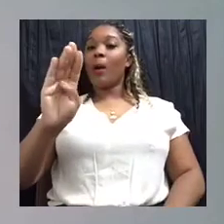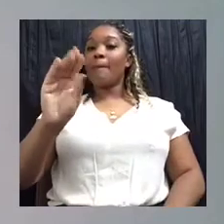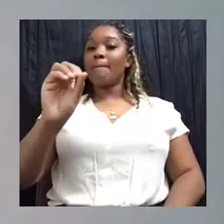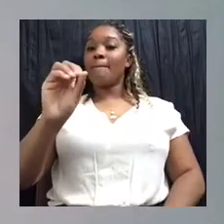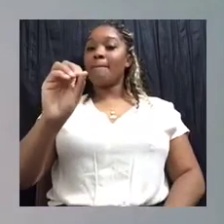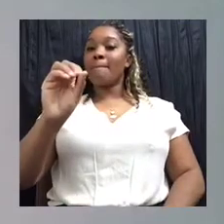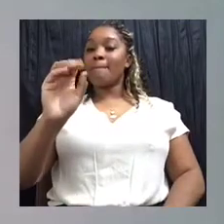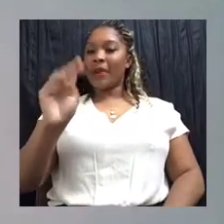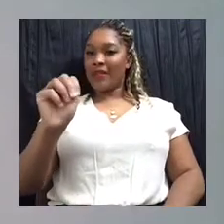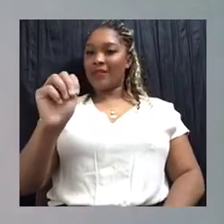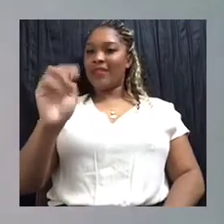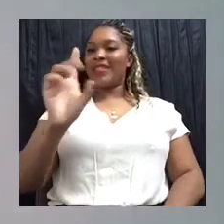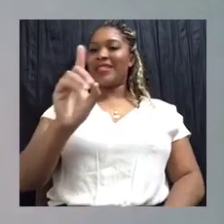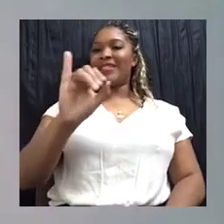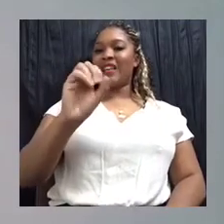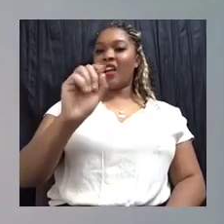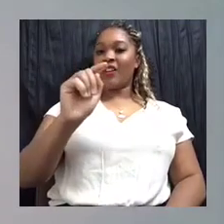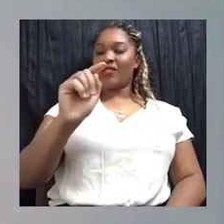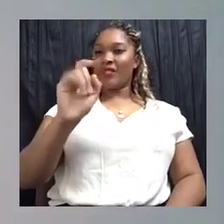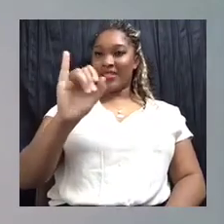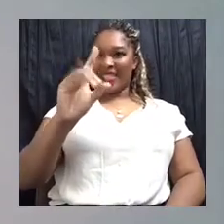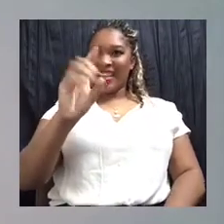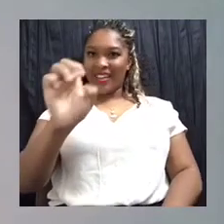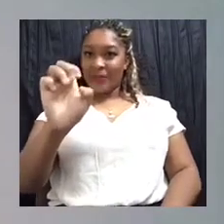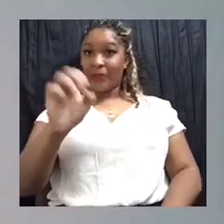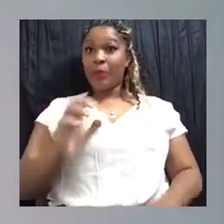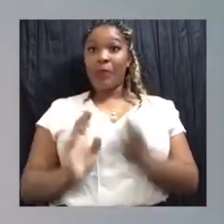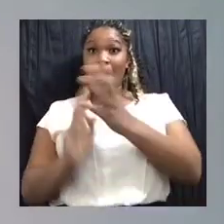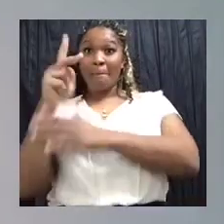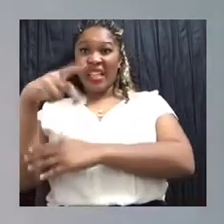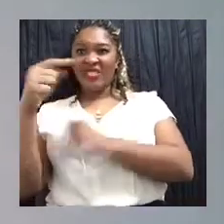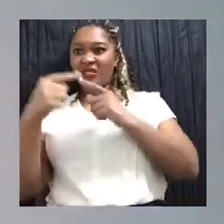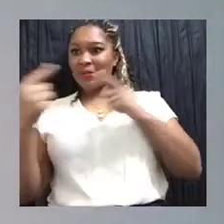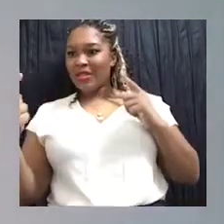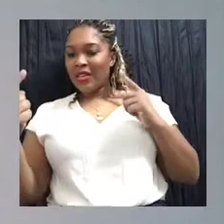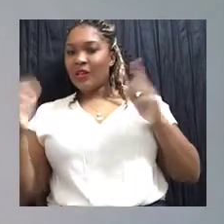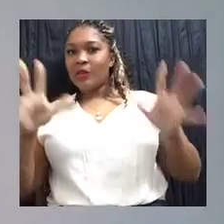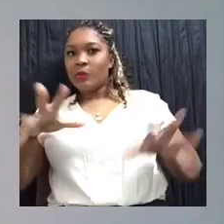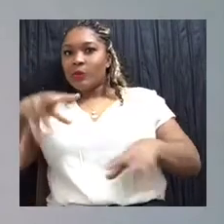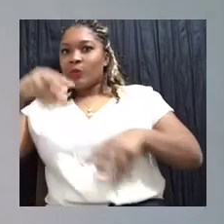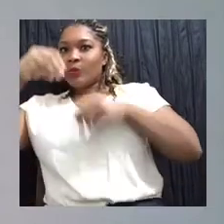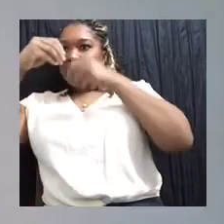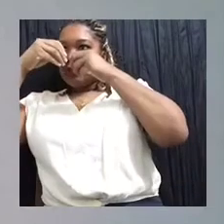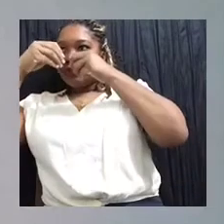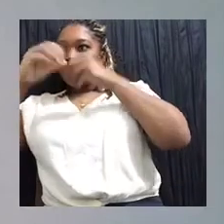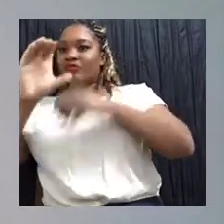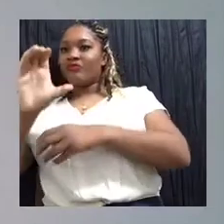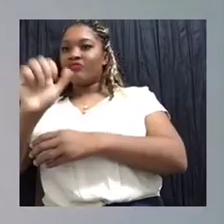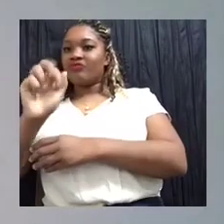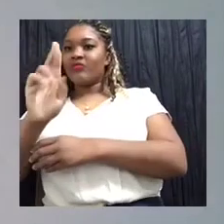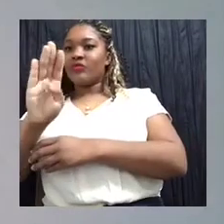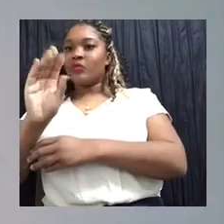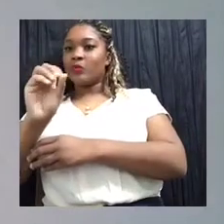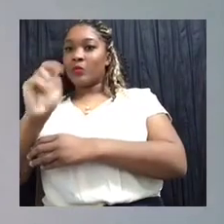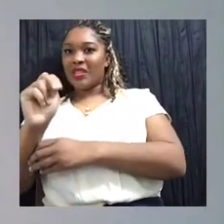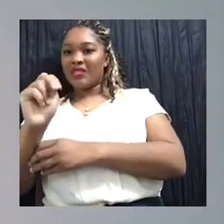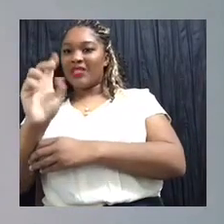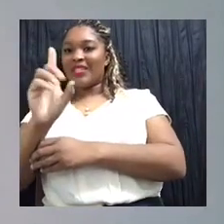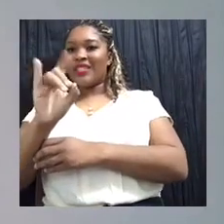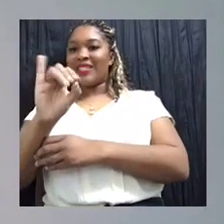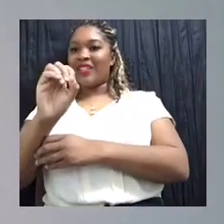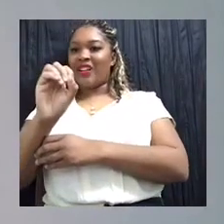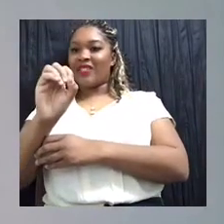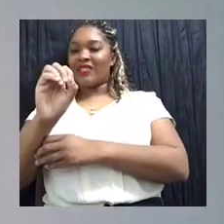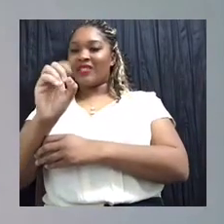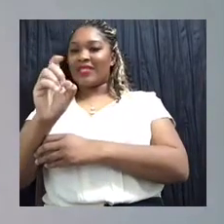plants breathe in carbon dioxide and they breathe out oxygen.